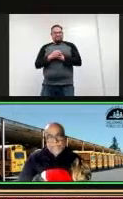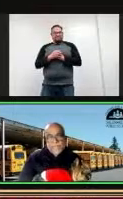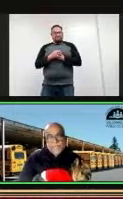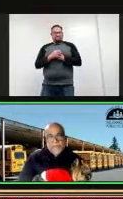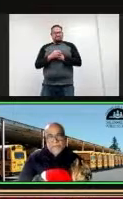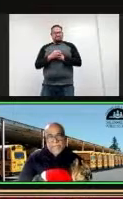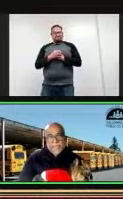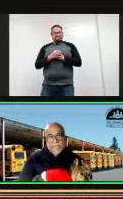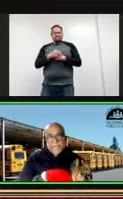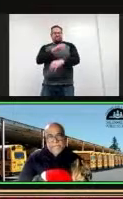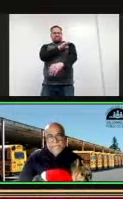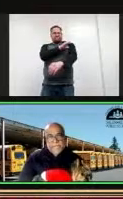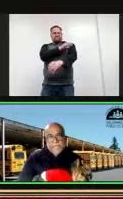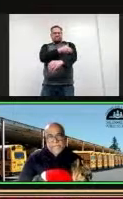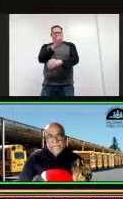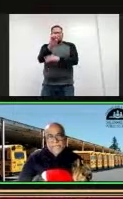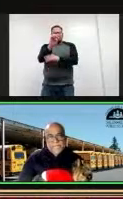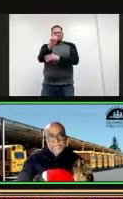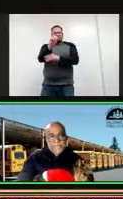Empowered.